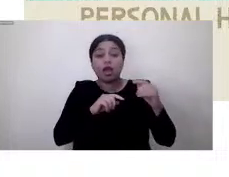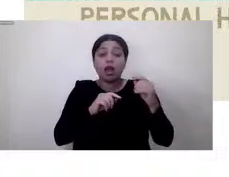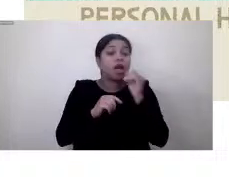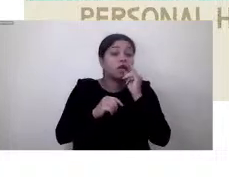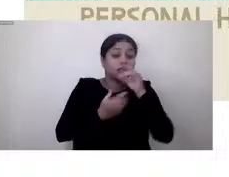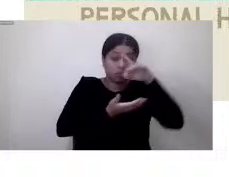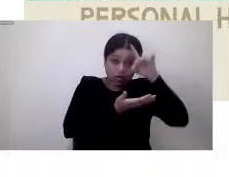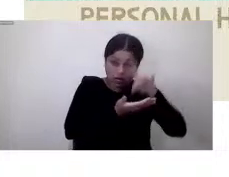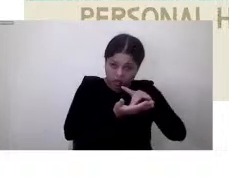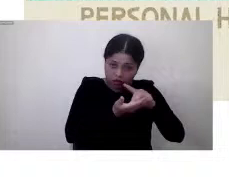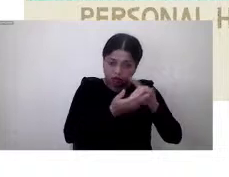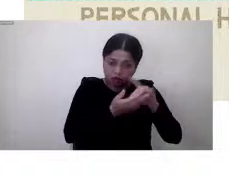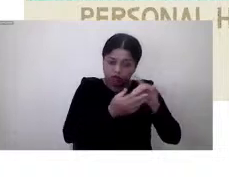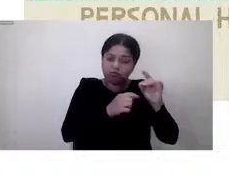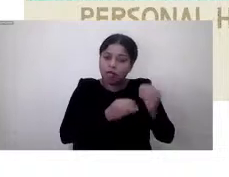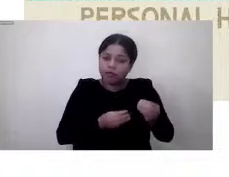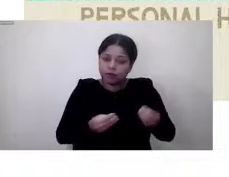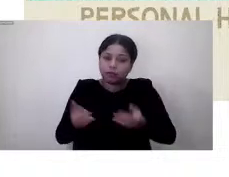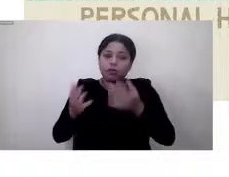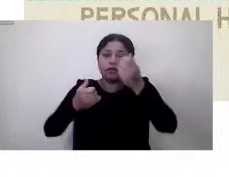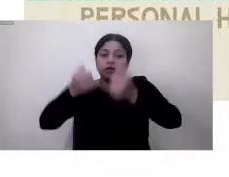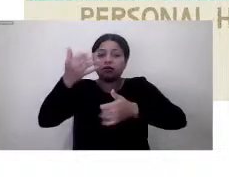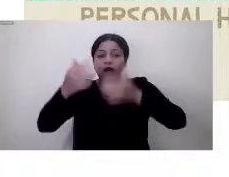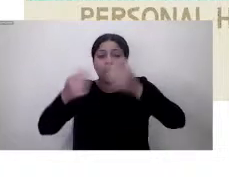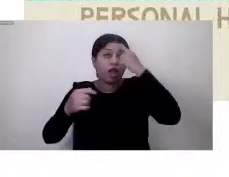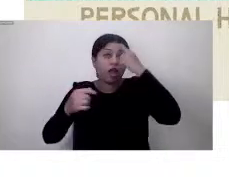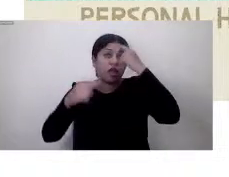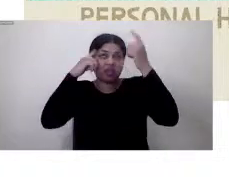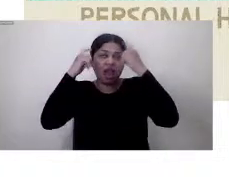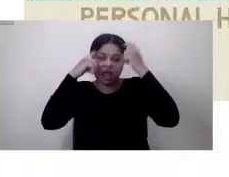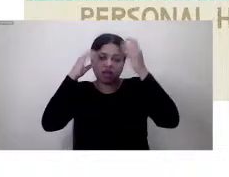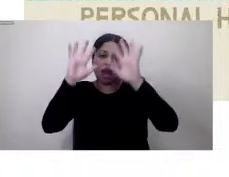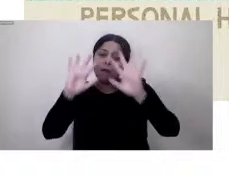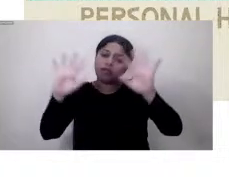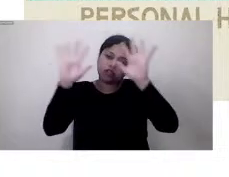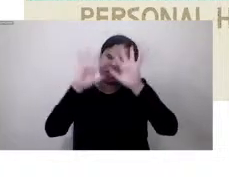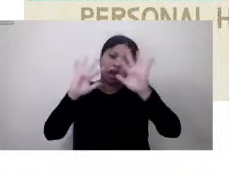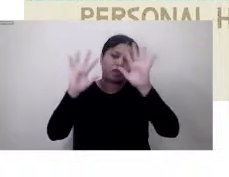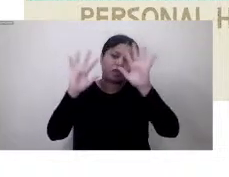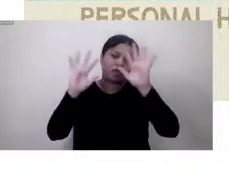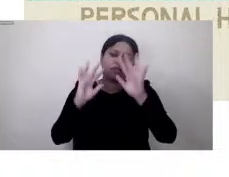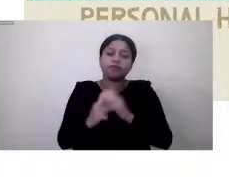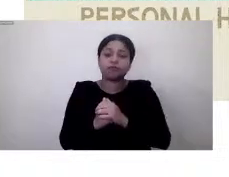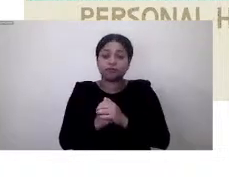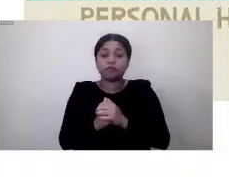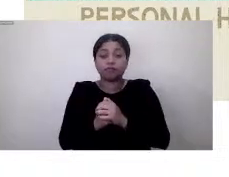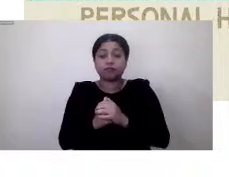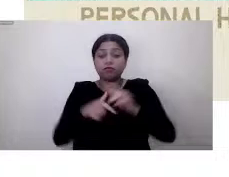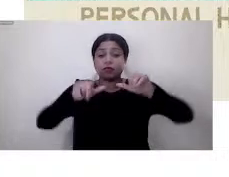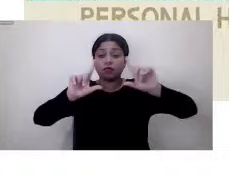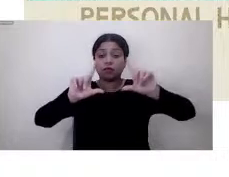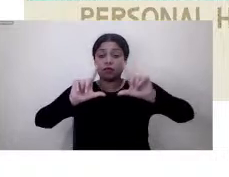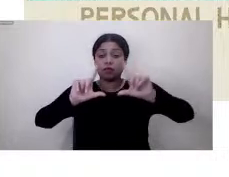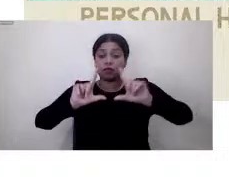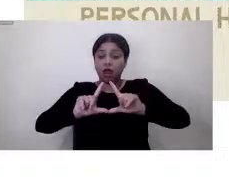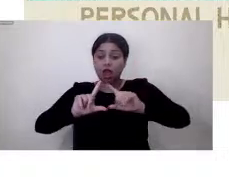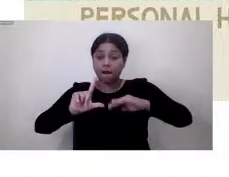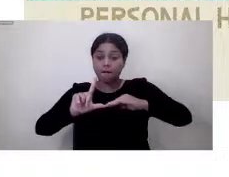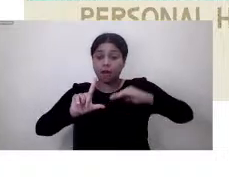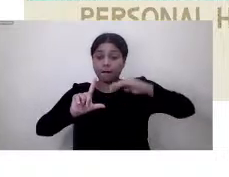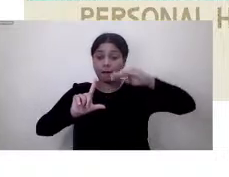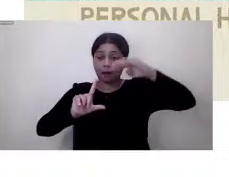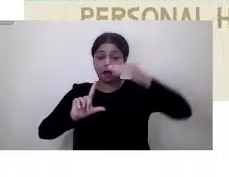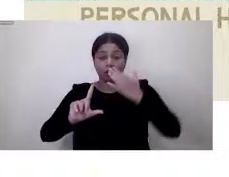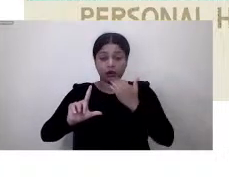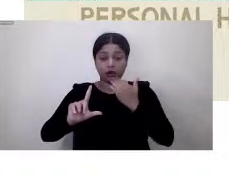idea. Food pyramid is a good example. First, show them the food pyramid they know and elicit responses